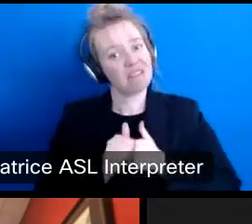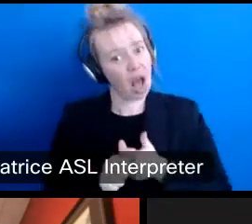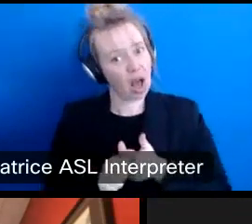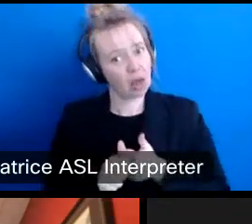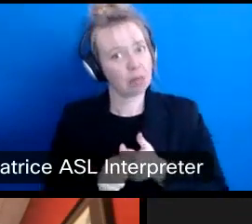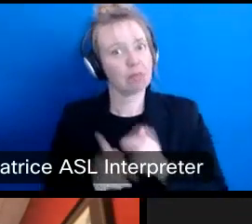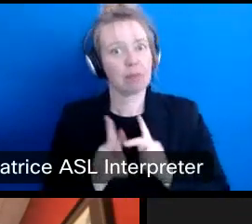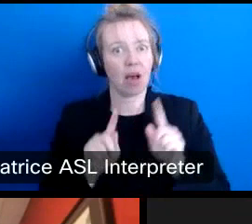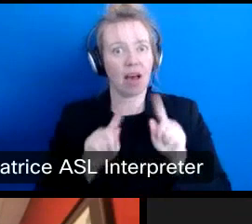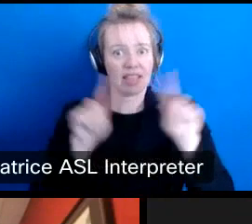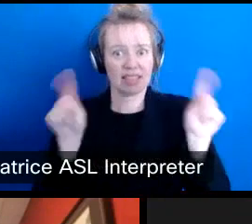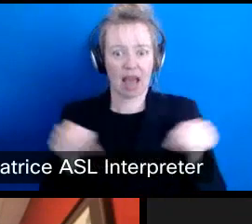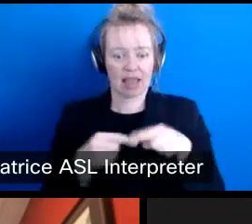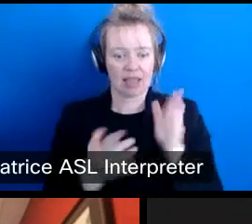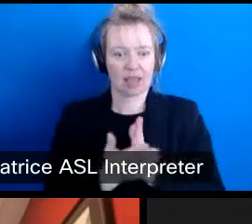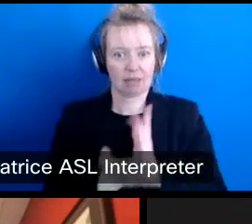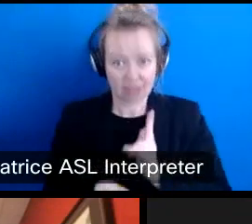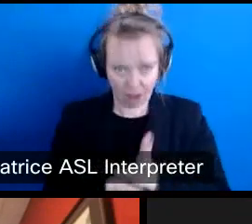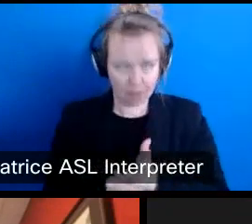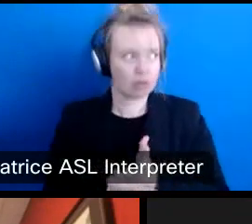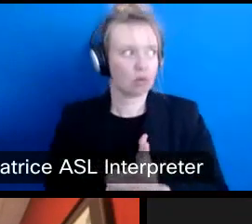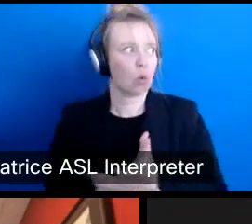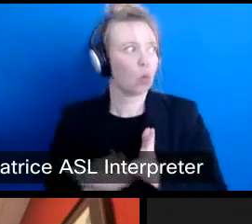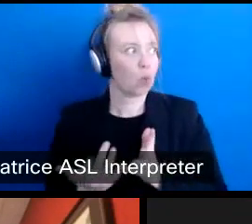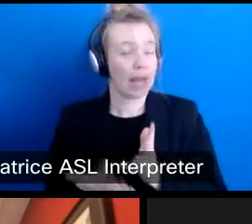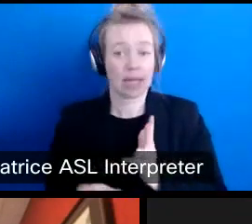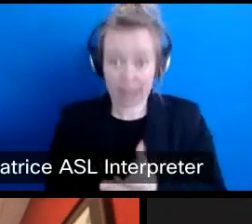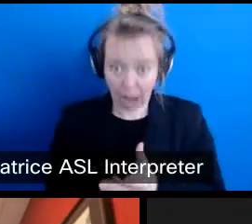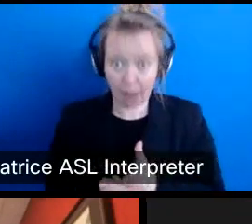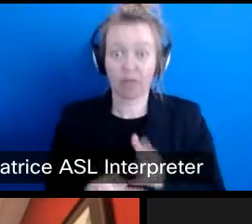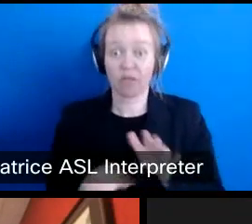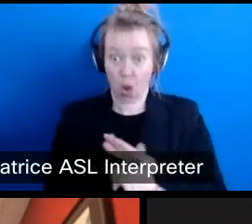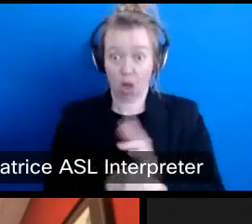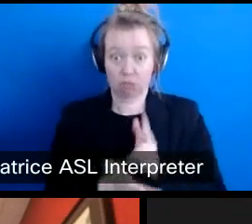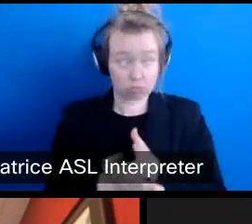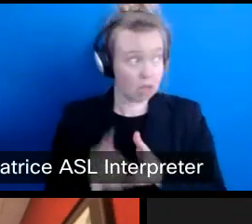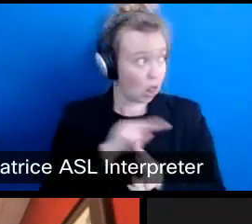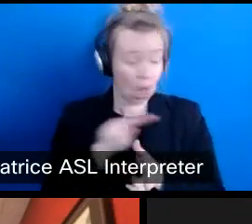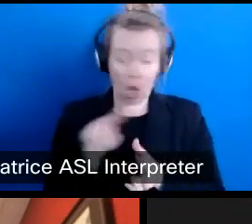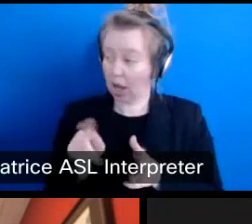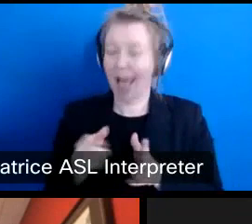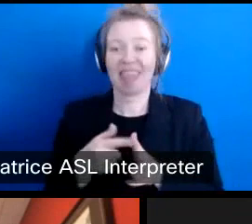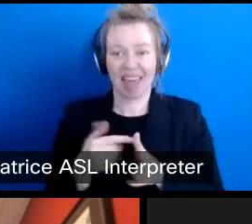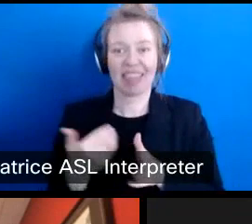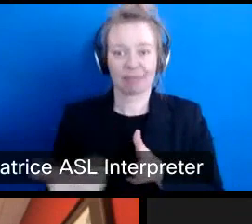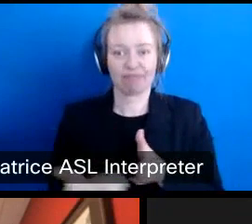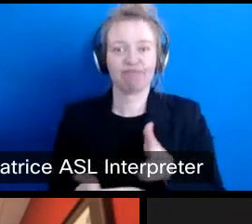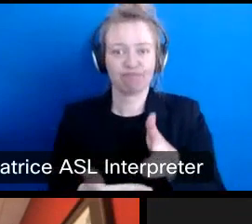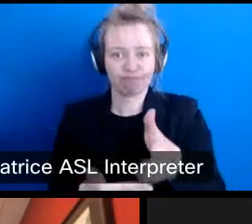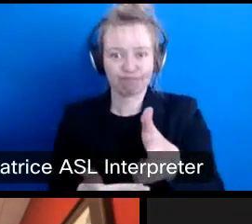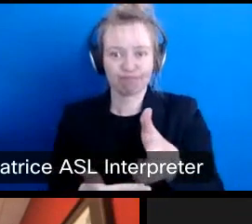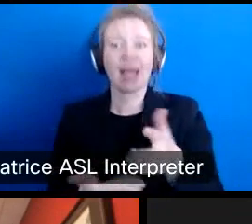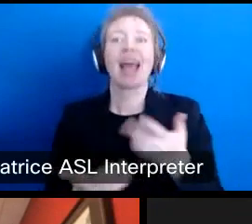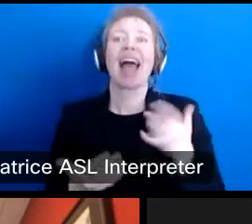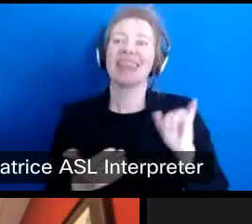stop sign. People are waiting until they come to a complete stop and then proceeding to go through. And that's ultimately what we're trying